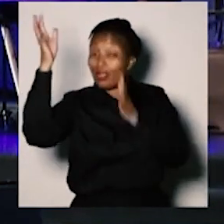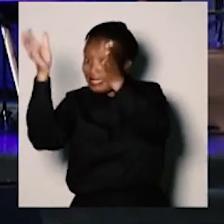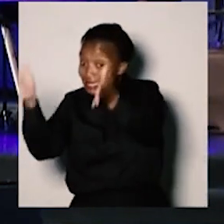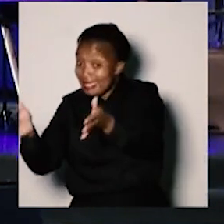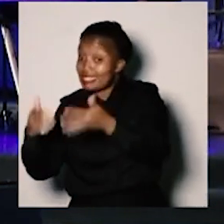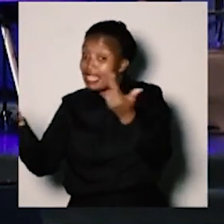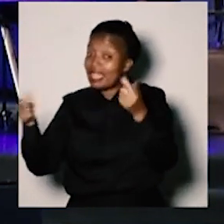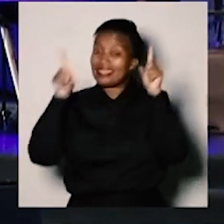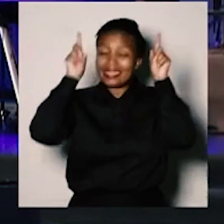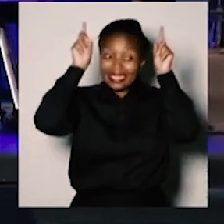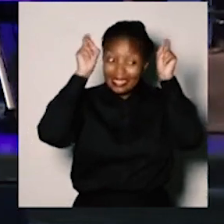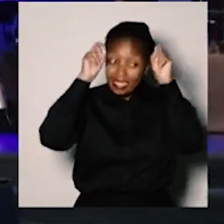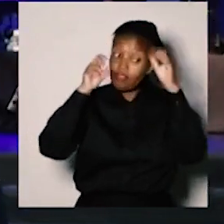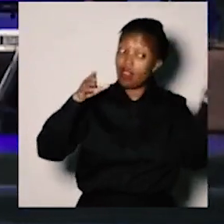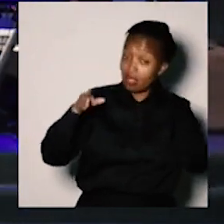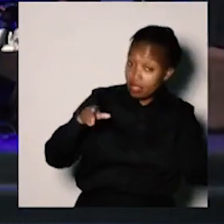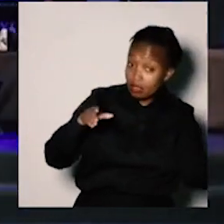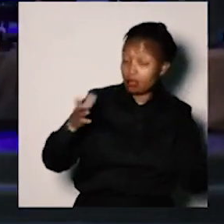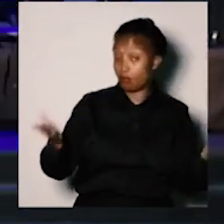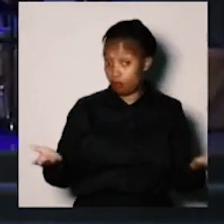is.